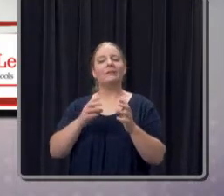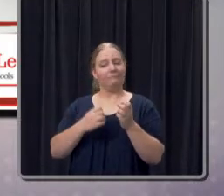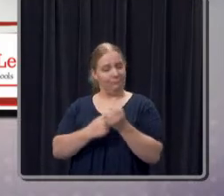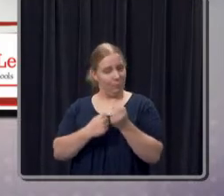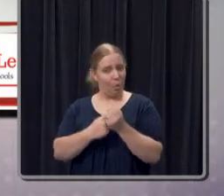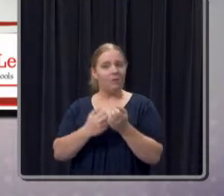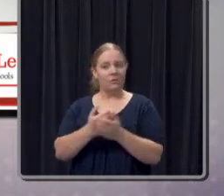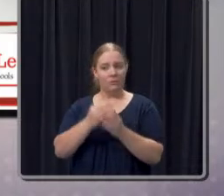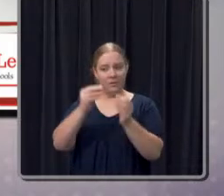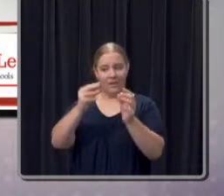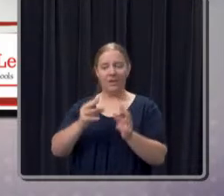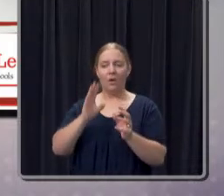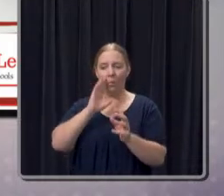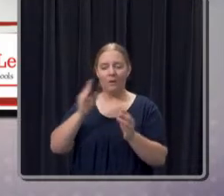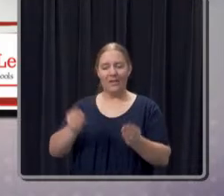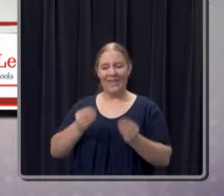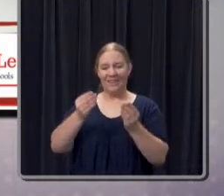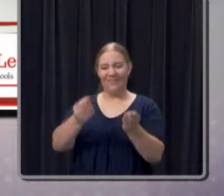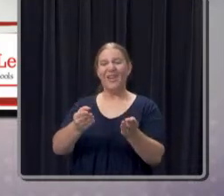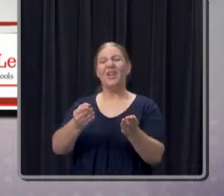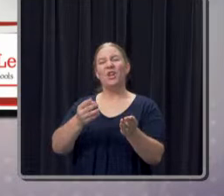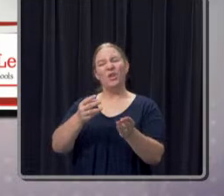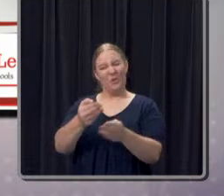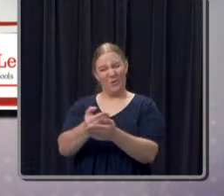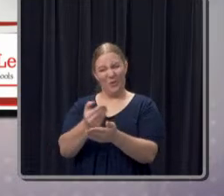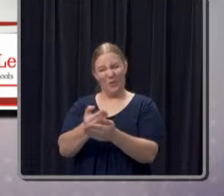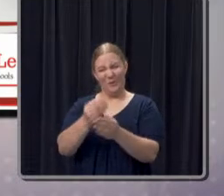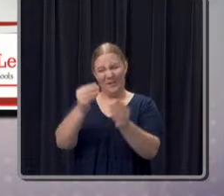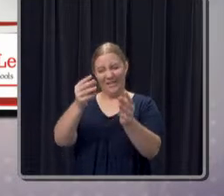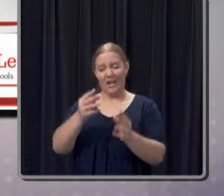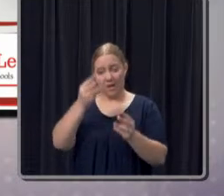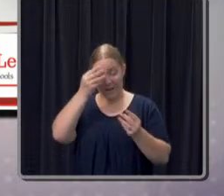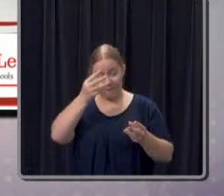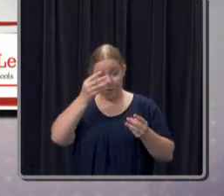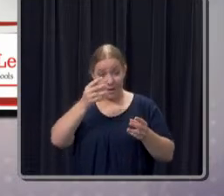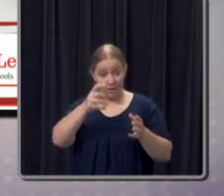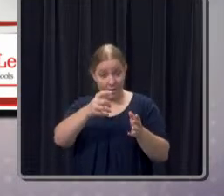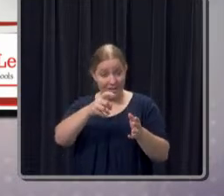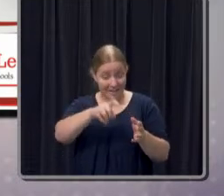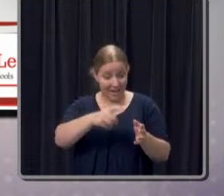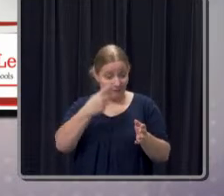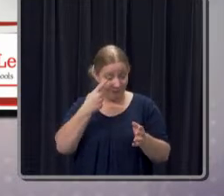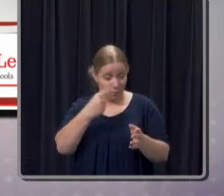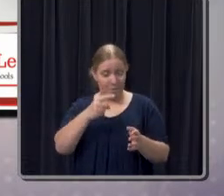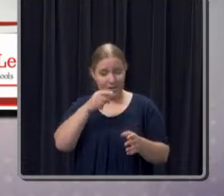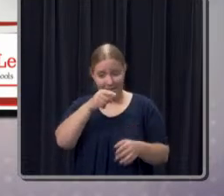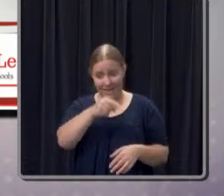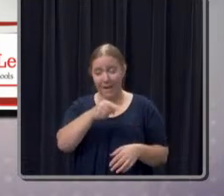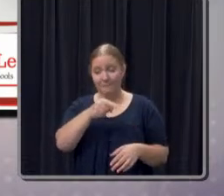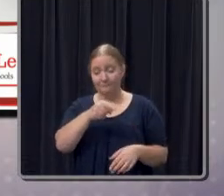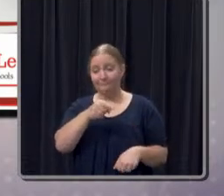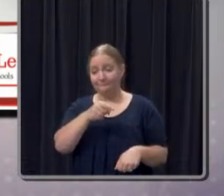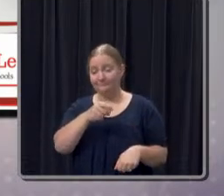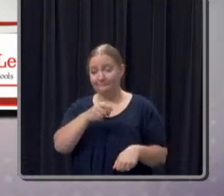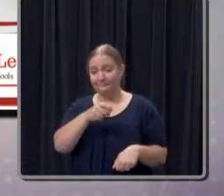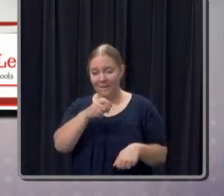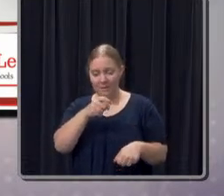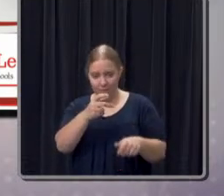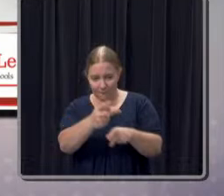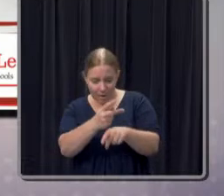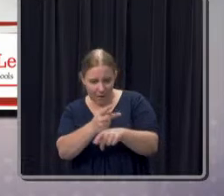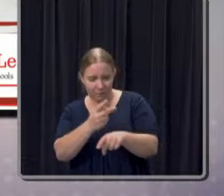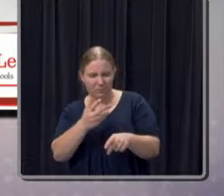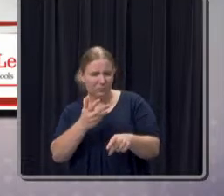does give our new educators the information that they need in order to find out